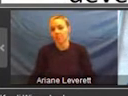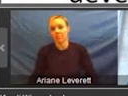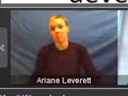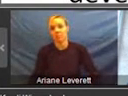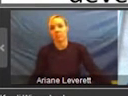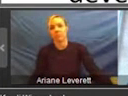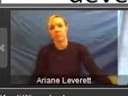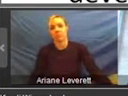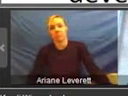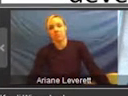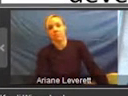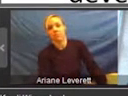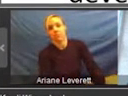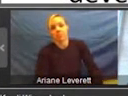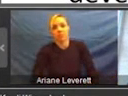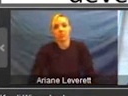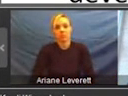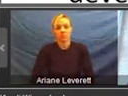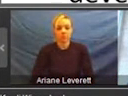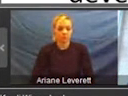open it for you.